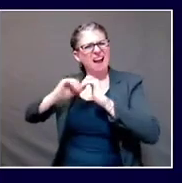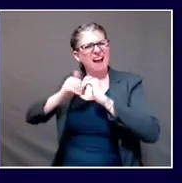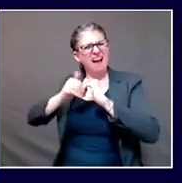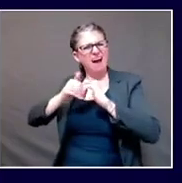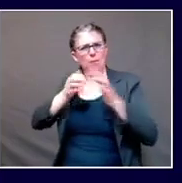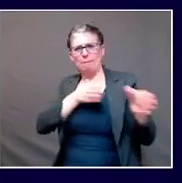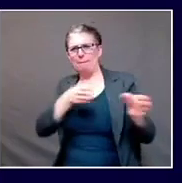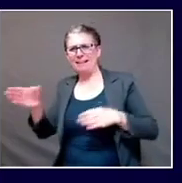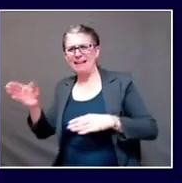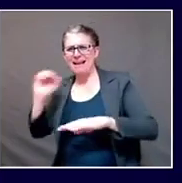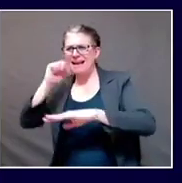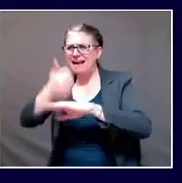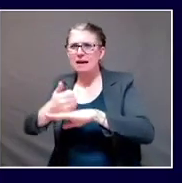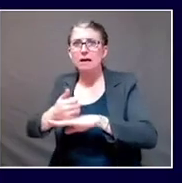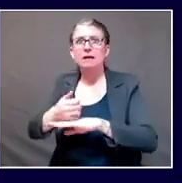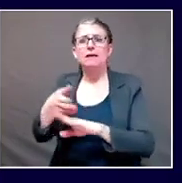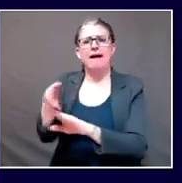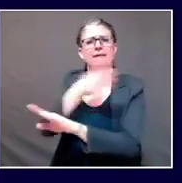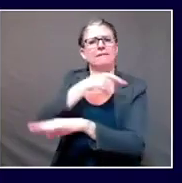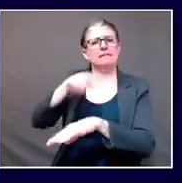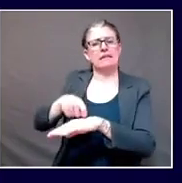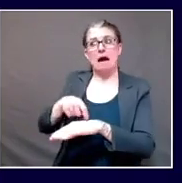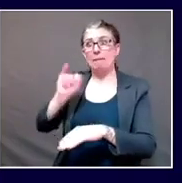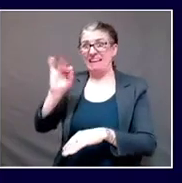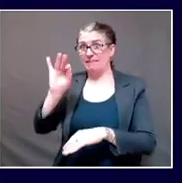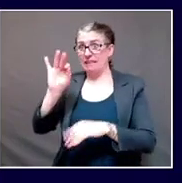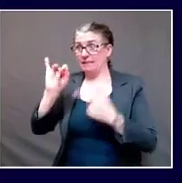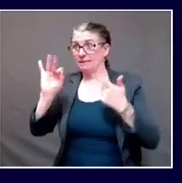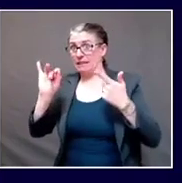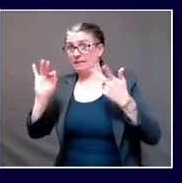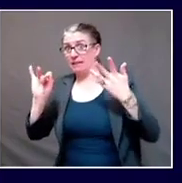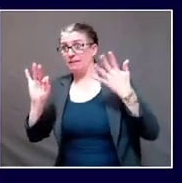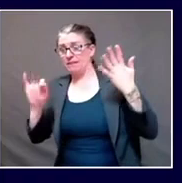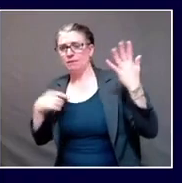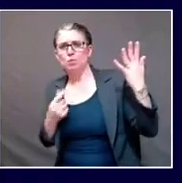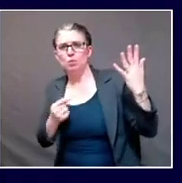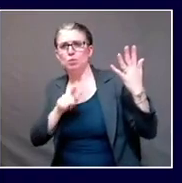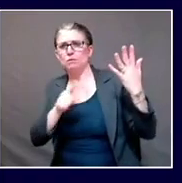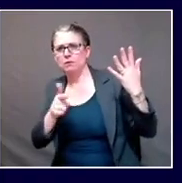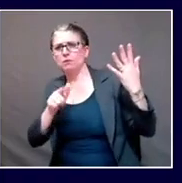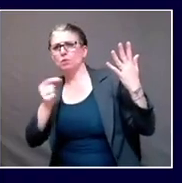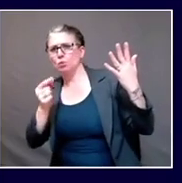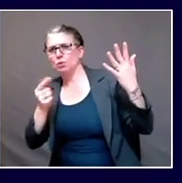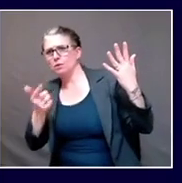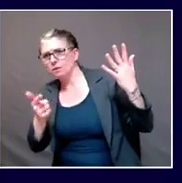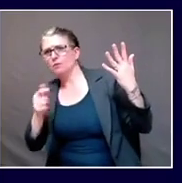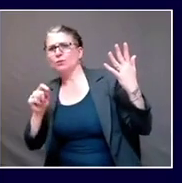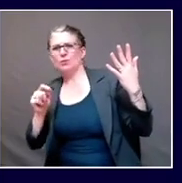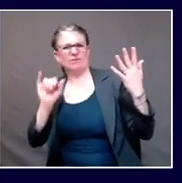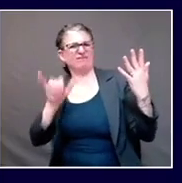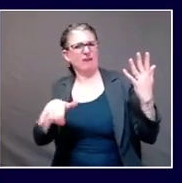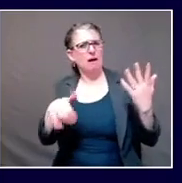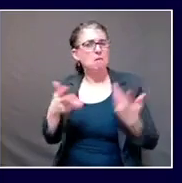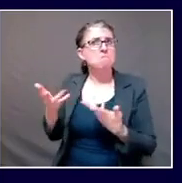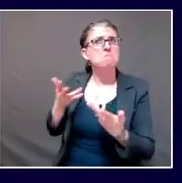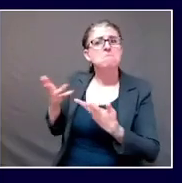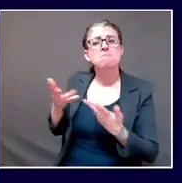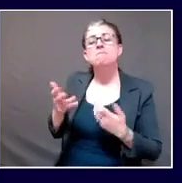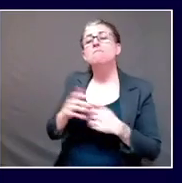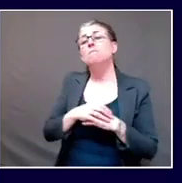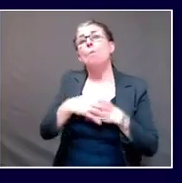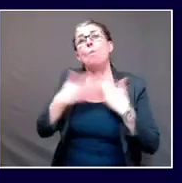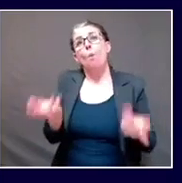us to say, you're excused from this, you're waived, you are not, um, required to do this because everybody